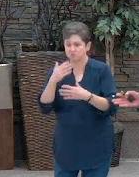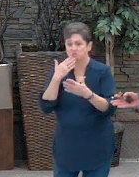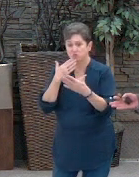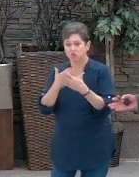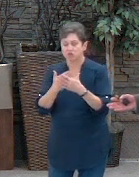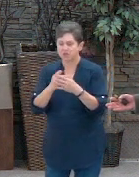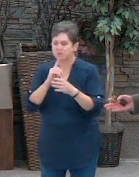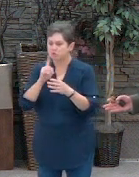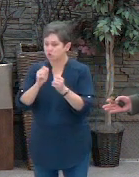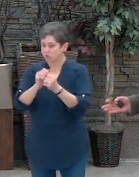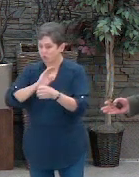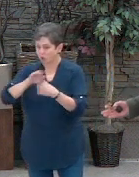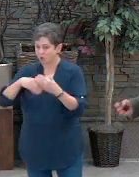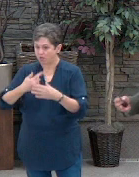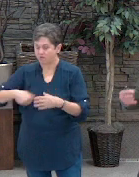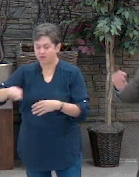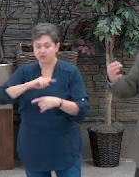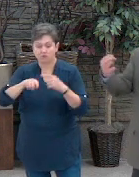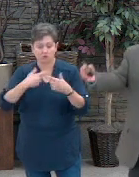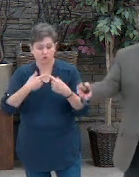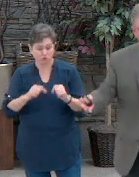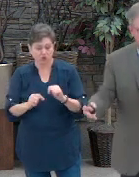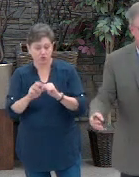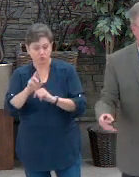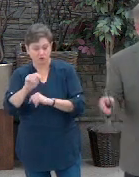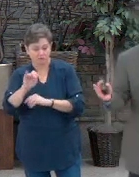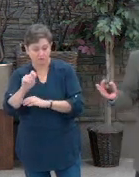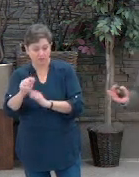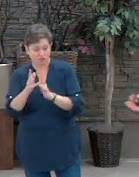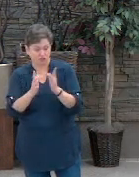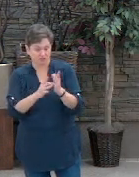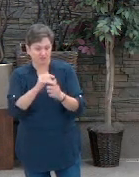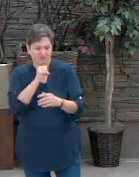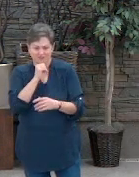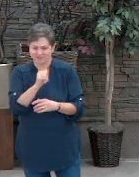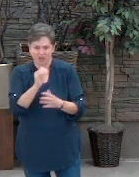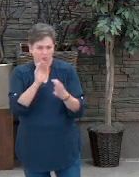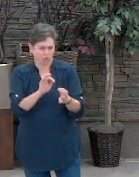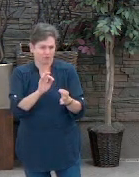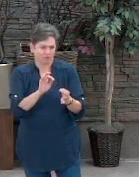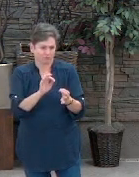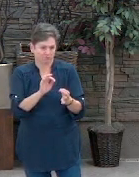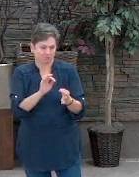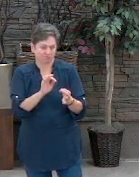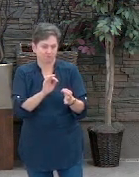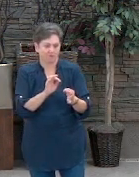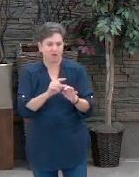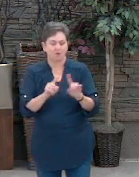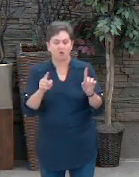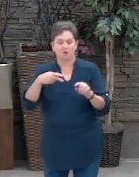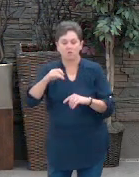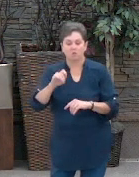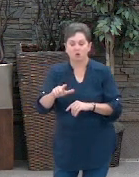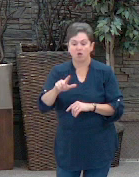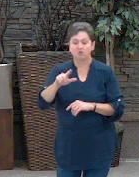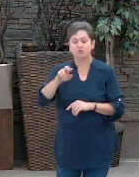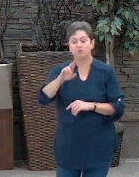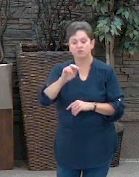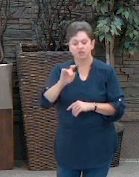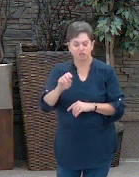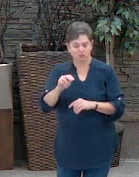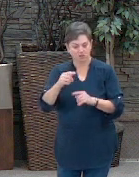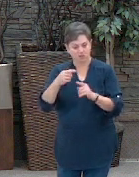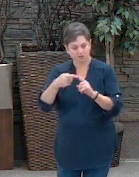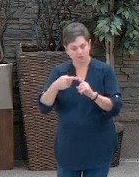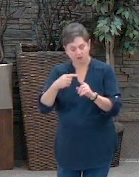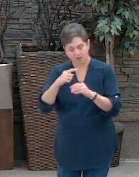much true with all of us. Is when we try to reflect Jesus, it's not perfect. And Paul's reflection of Jesus was not